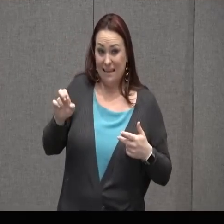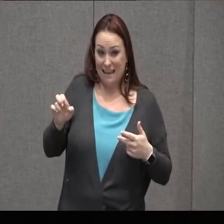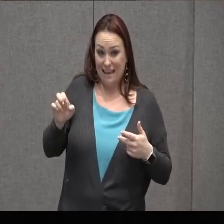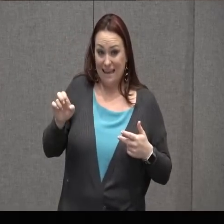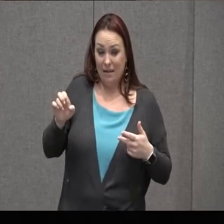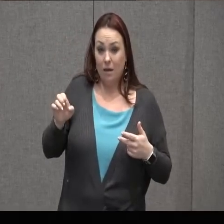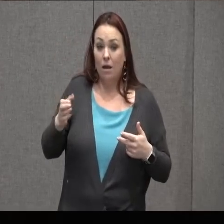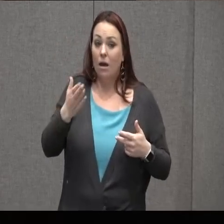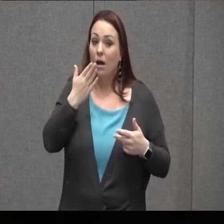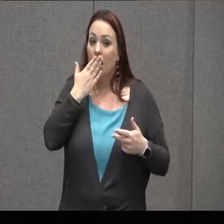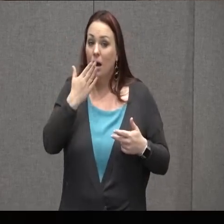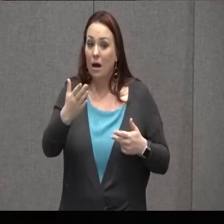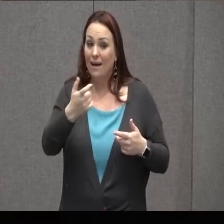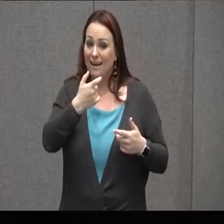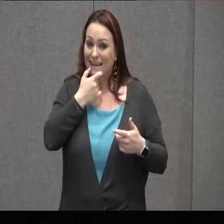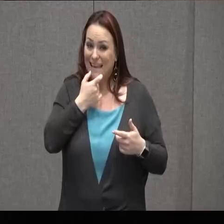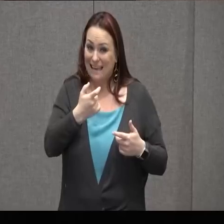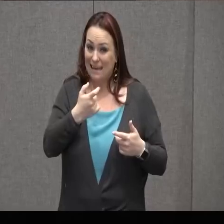ha, e.